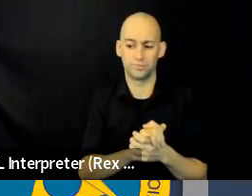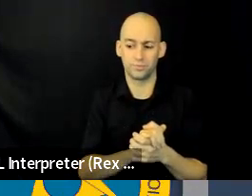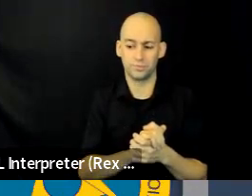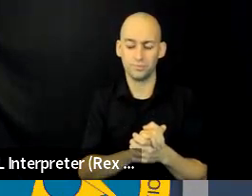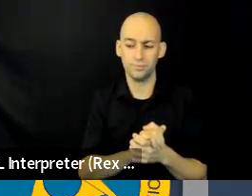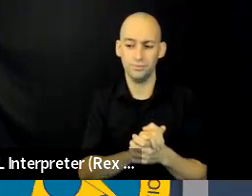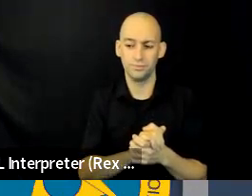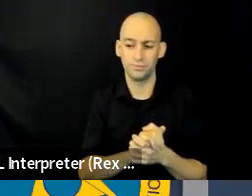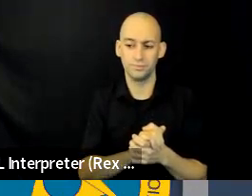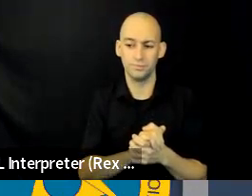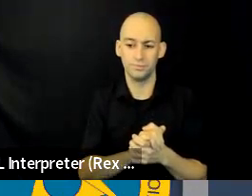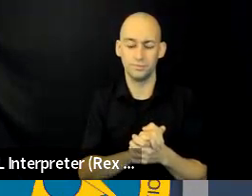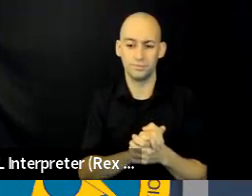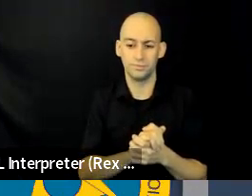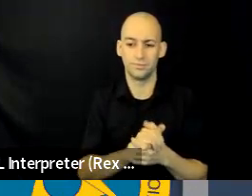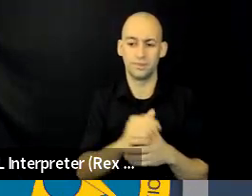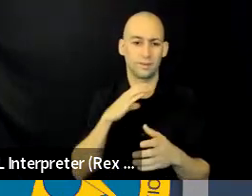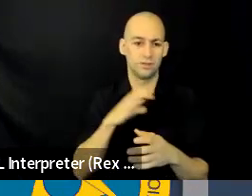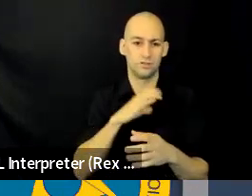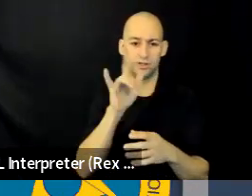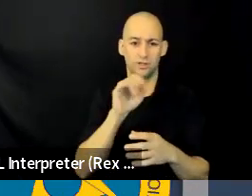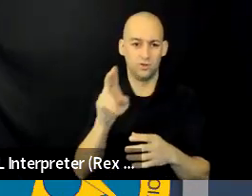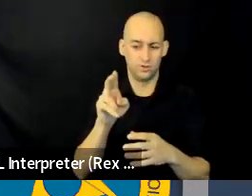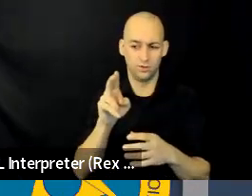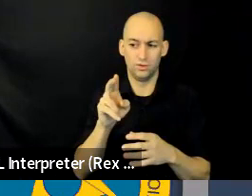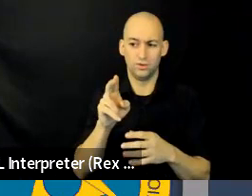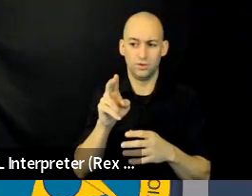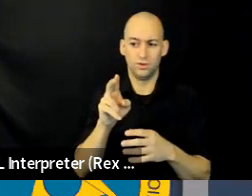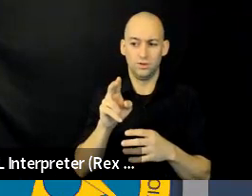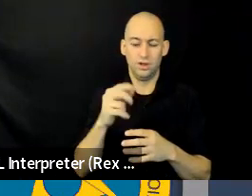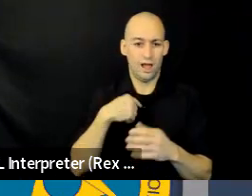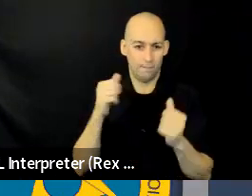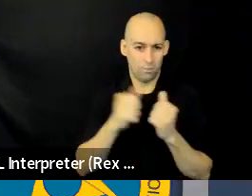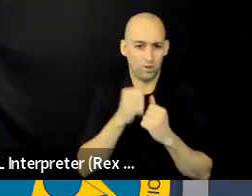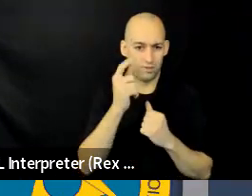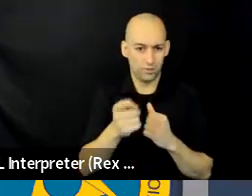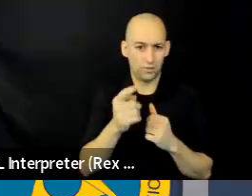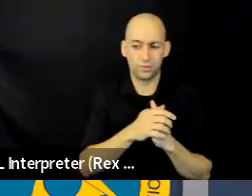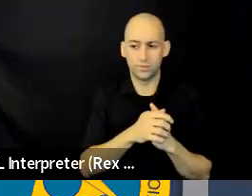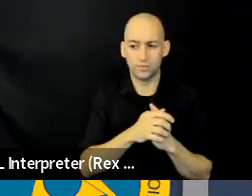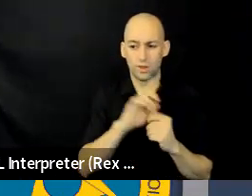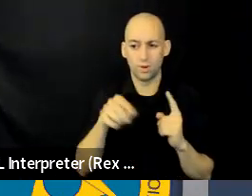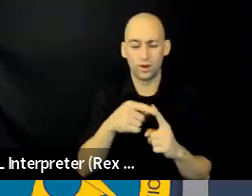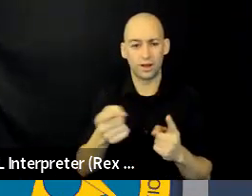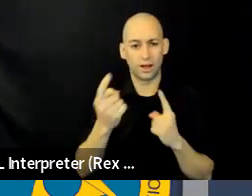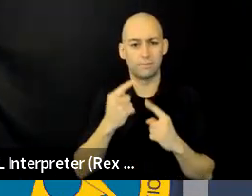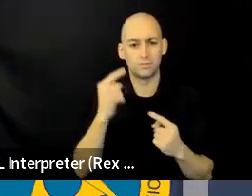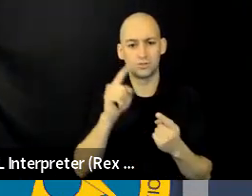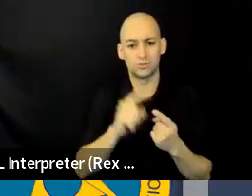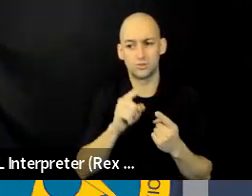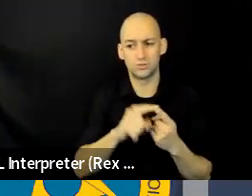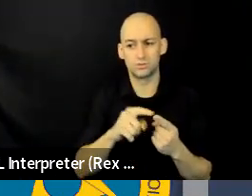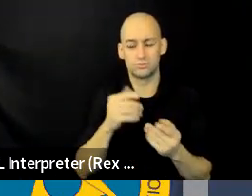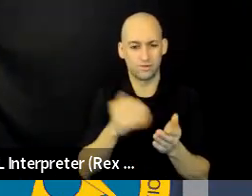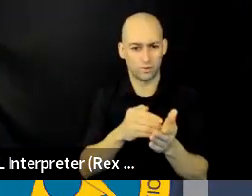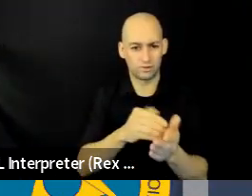Commissioner Liu, I'm with you when it comes to the frequency